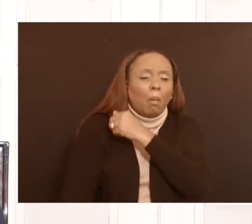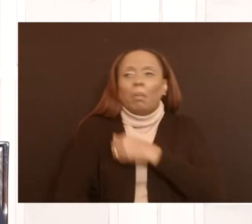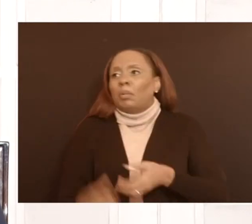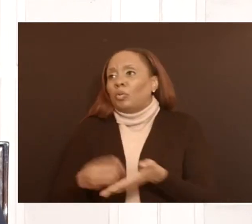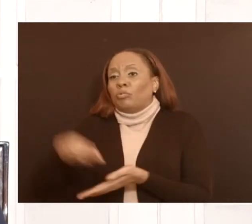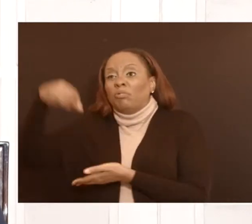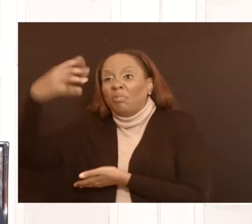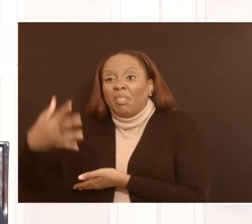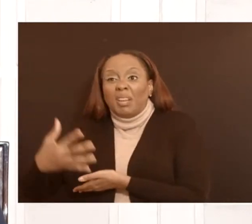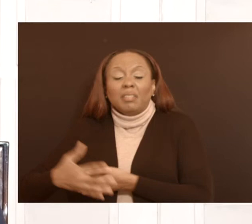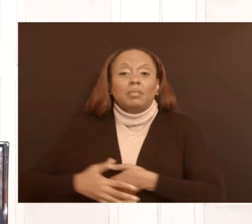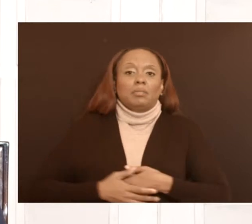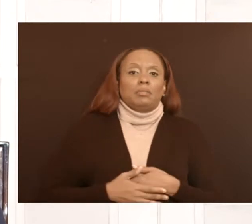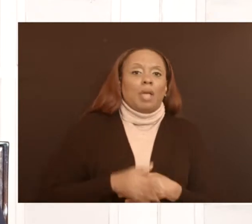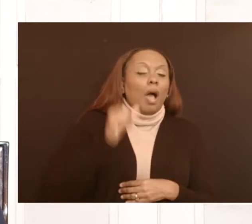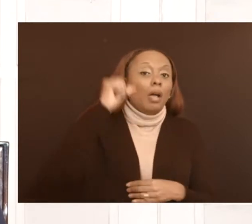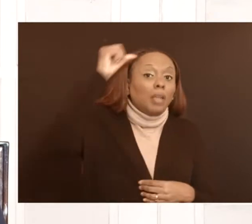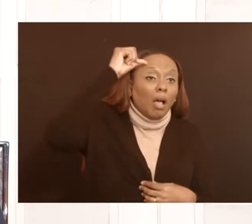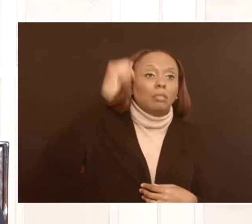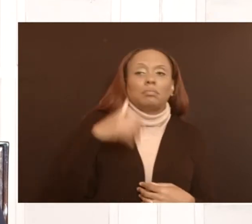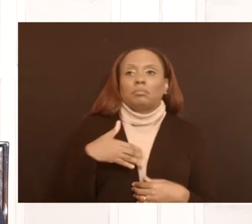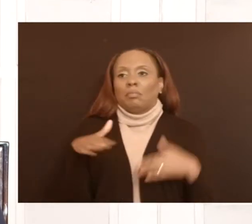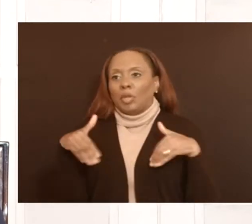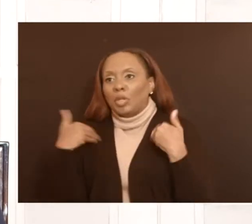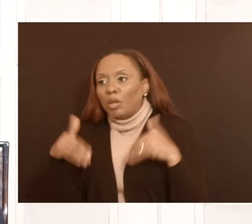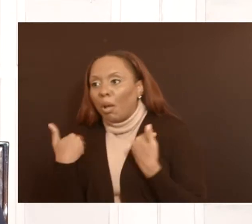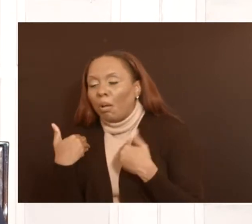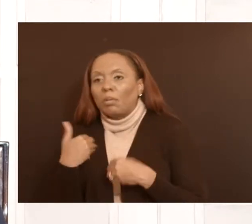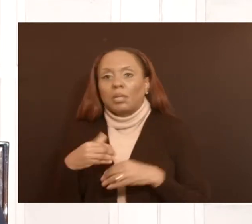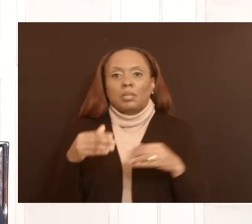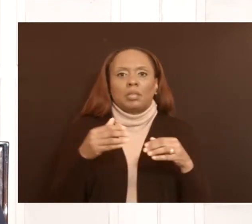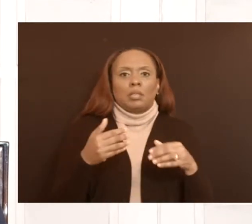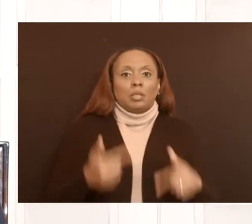to the adults, for those in the rural and urban areas to help us